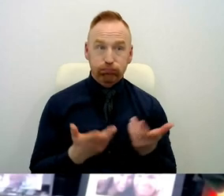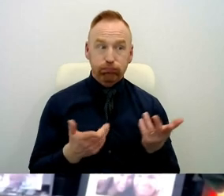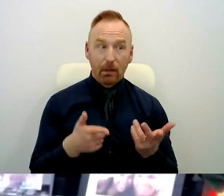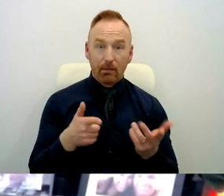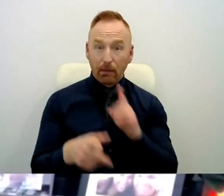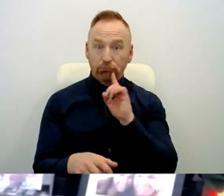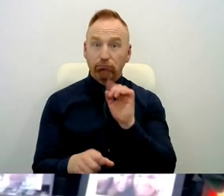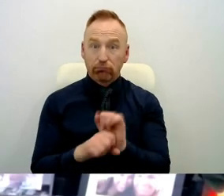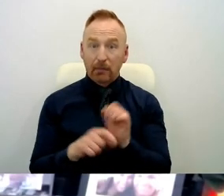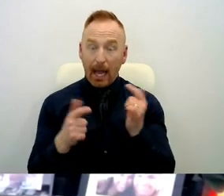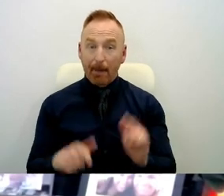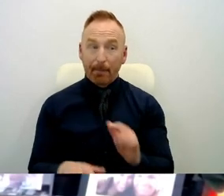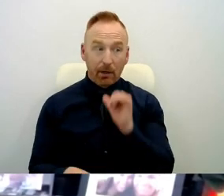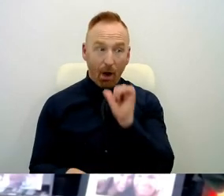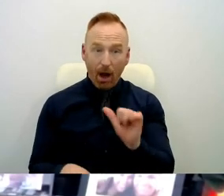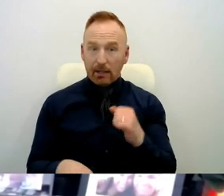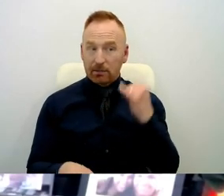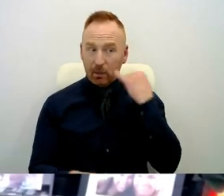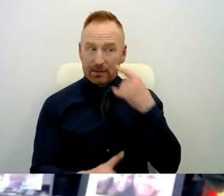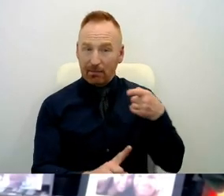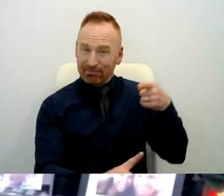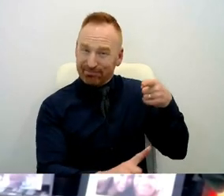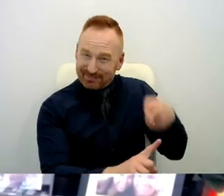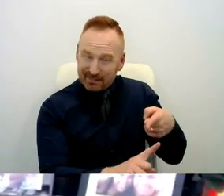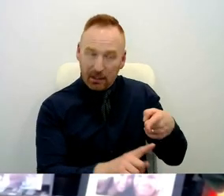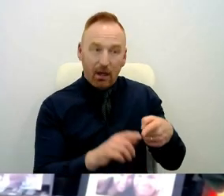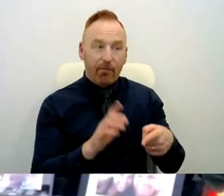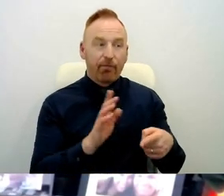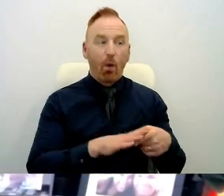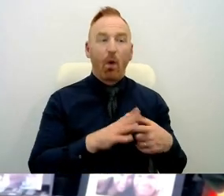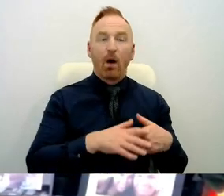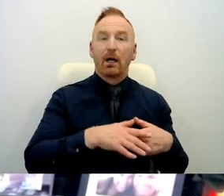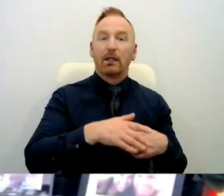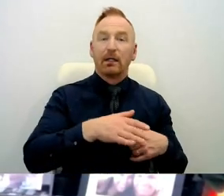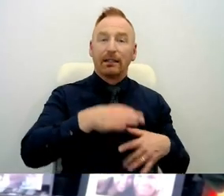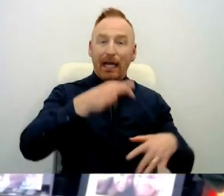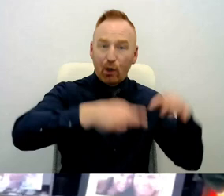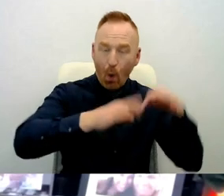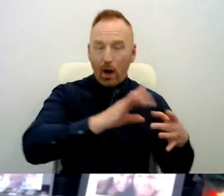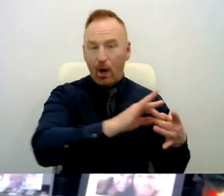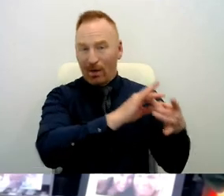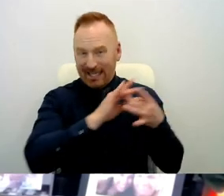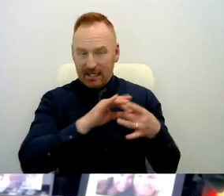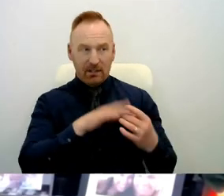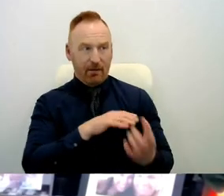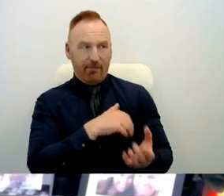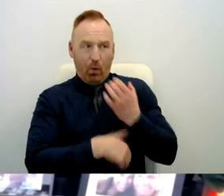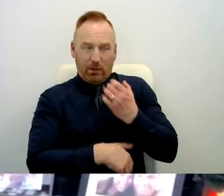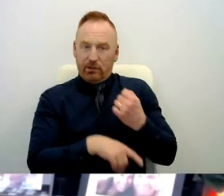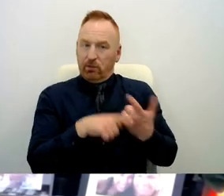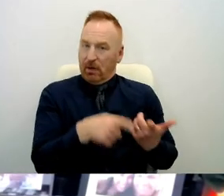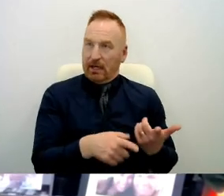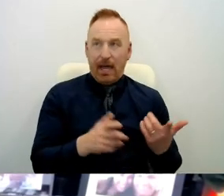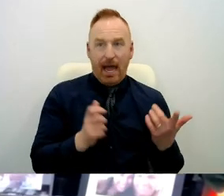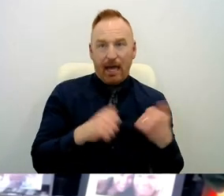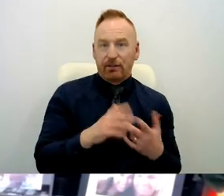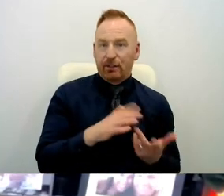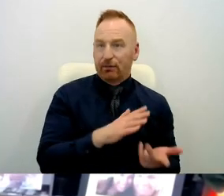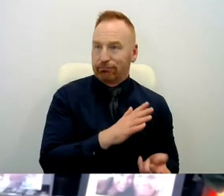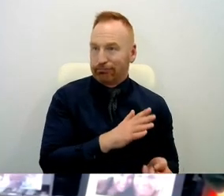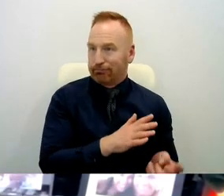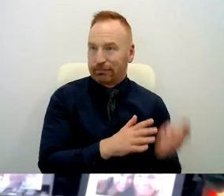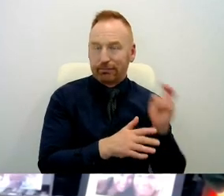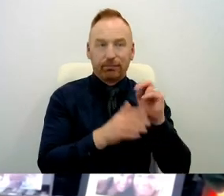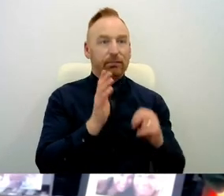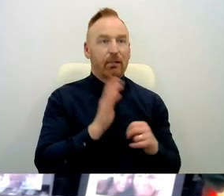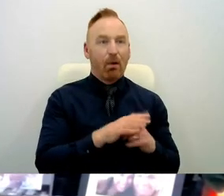that this was the case when they were targeted for prosecution because of the prostitution they were forced to engage in. The